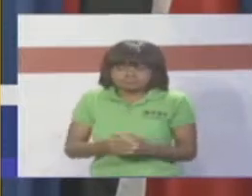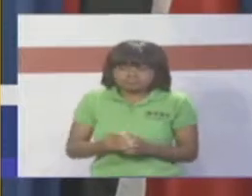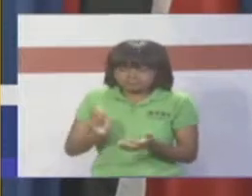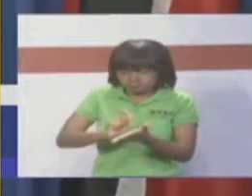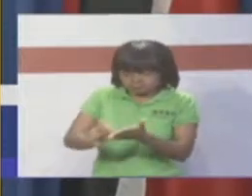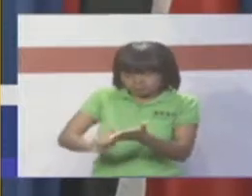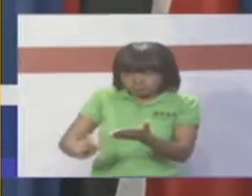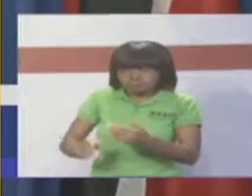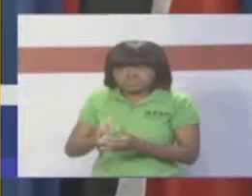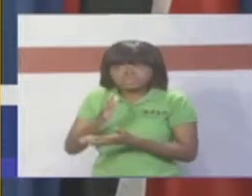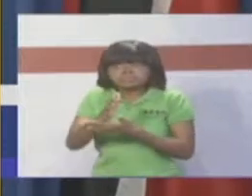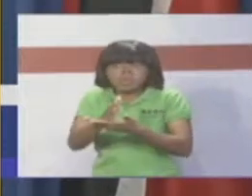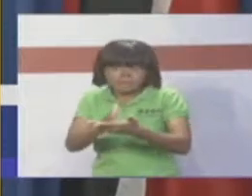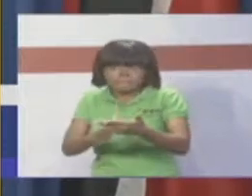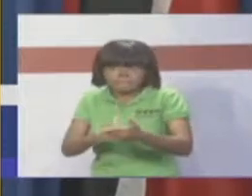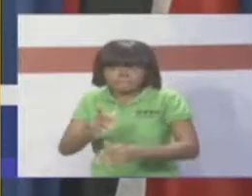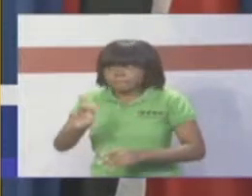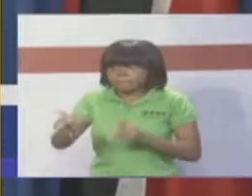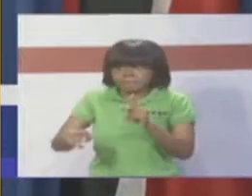medication that could relieve